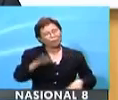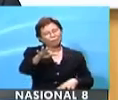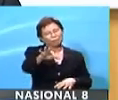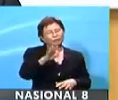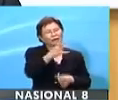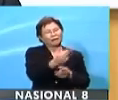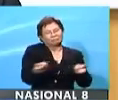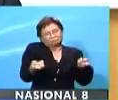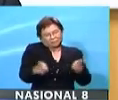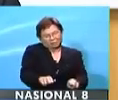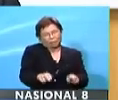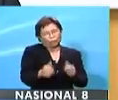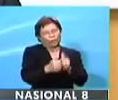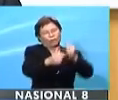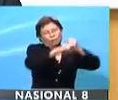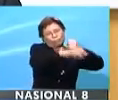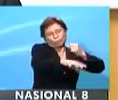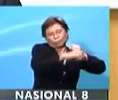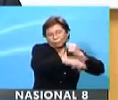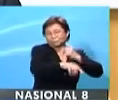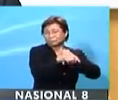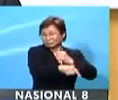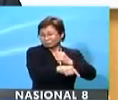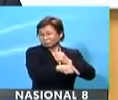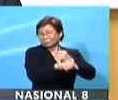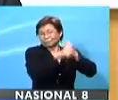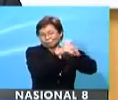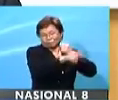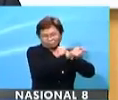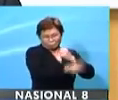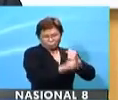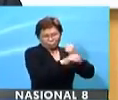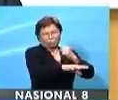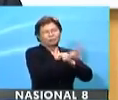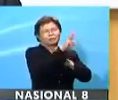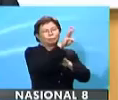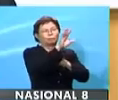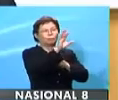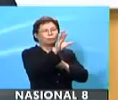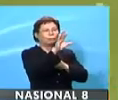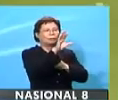and signed with the promoter, which is WSG.